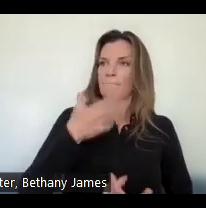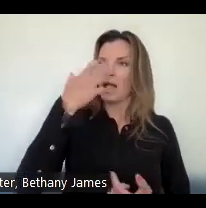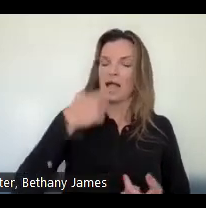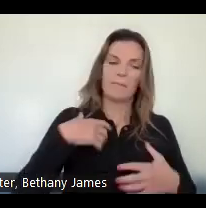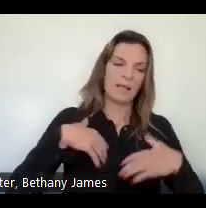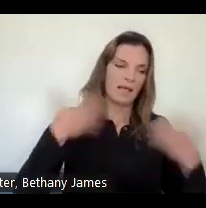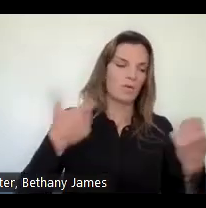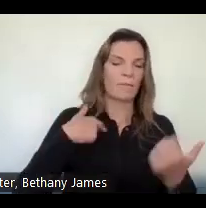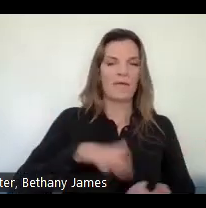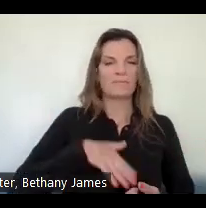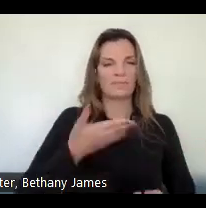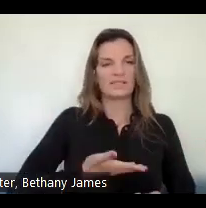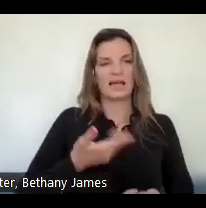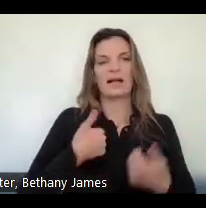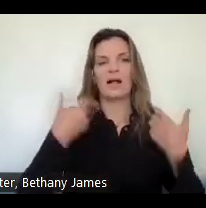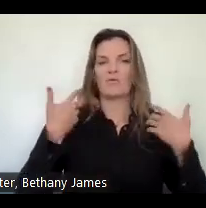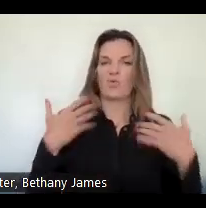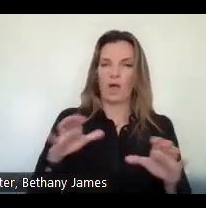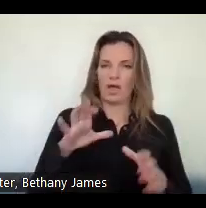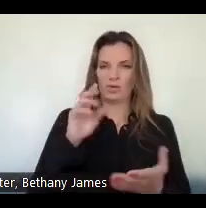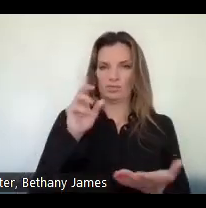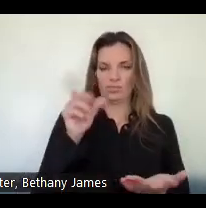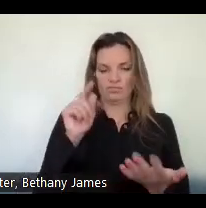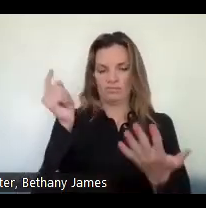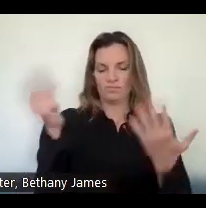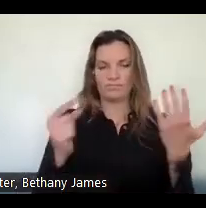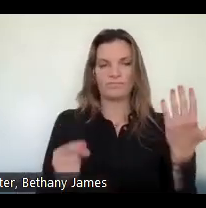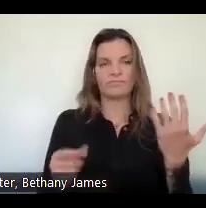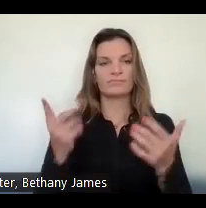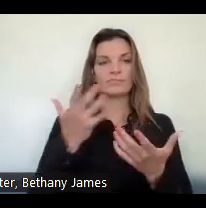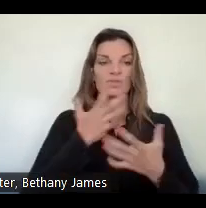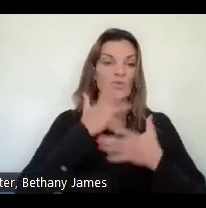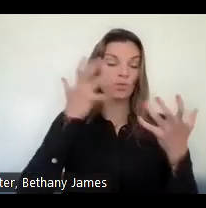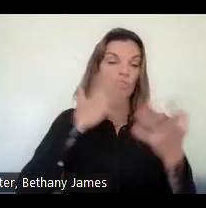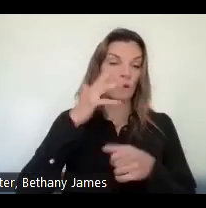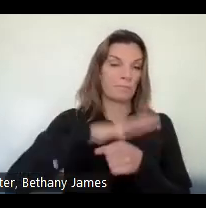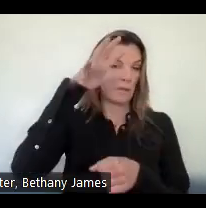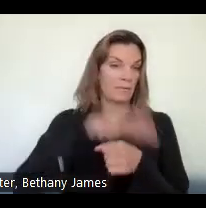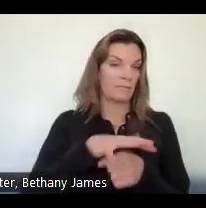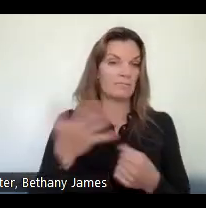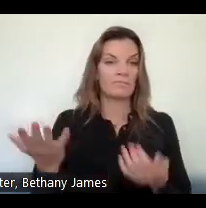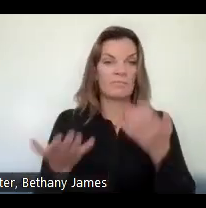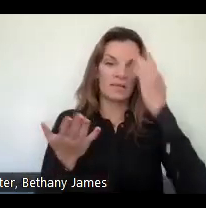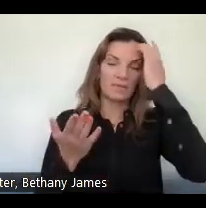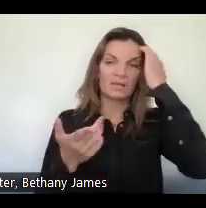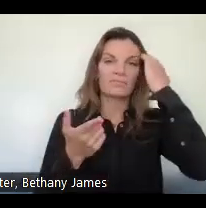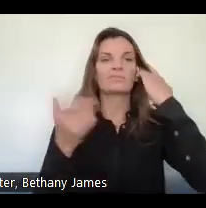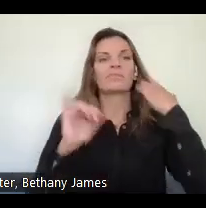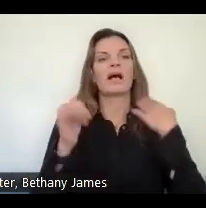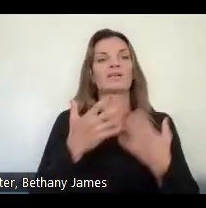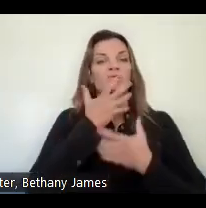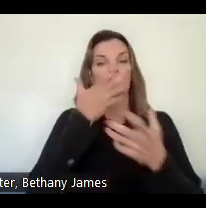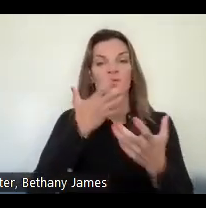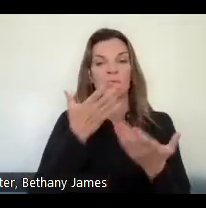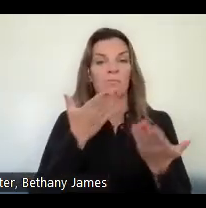upset, I don't want to do this. Screaming, it could simply be the fact that they like the sound of their own